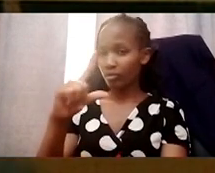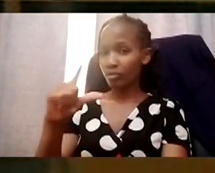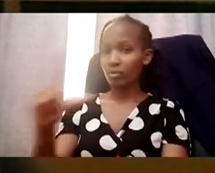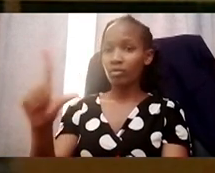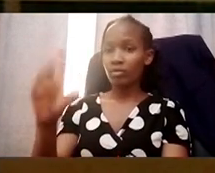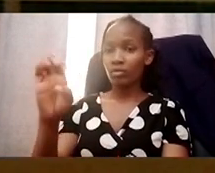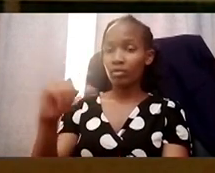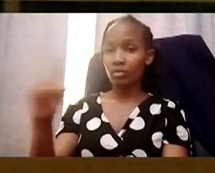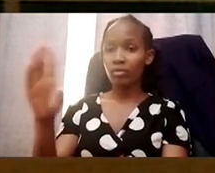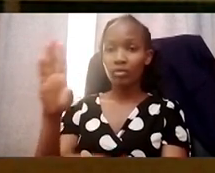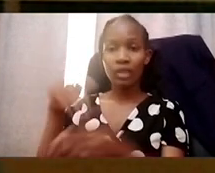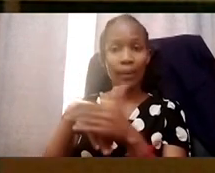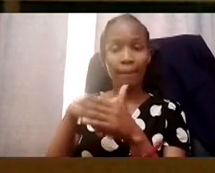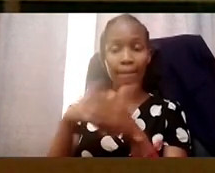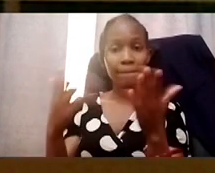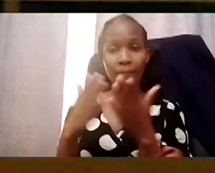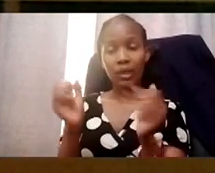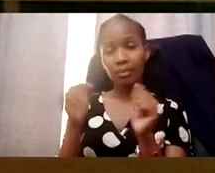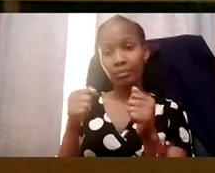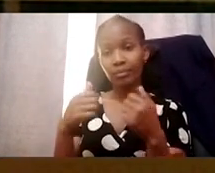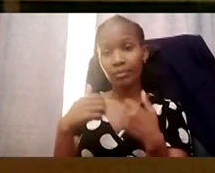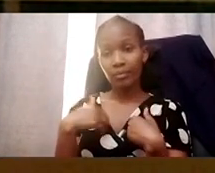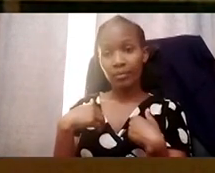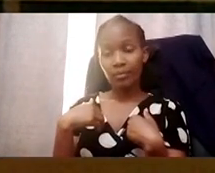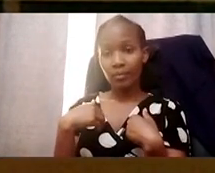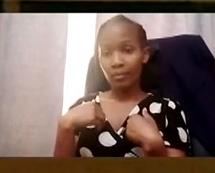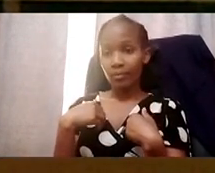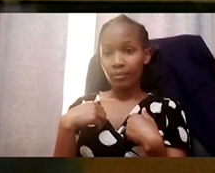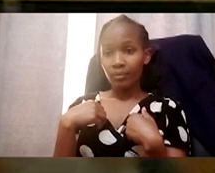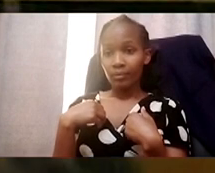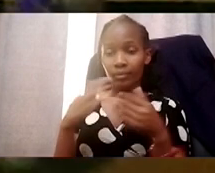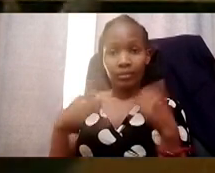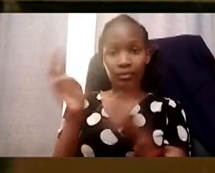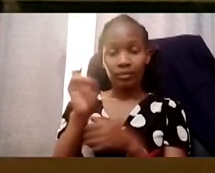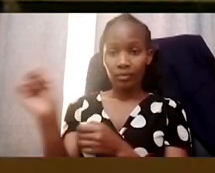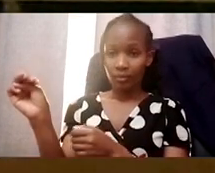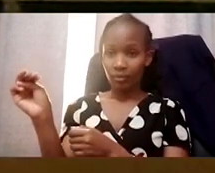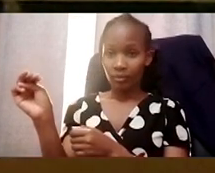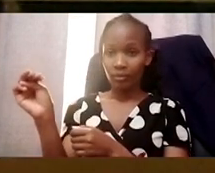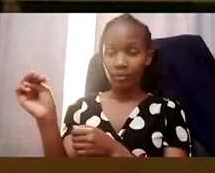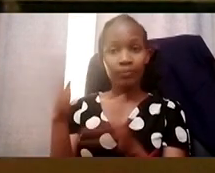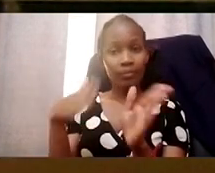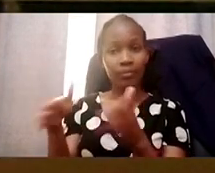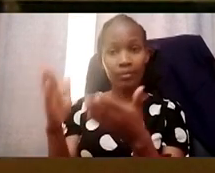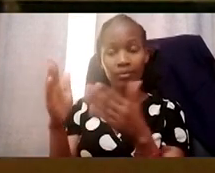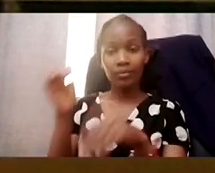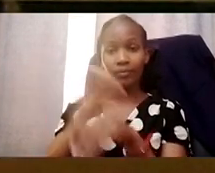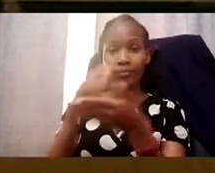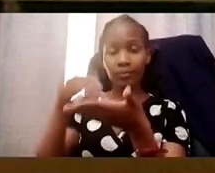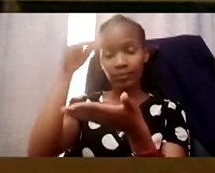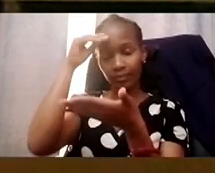whereby some of them, they have the chance through sport has given them the opportunity to get education and